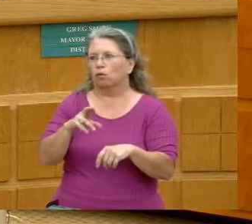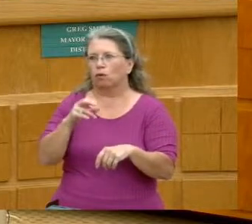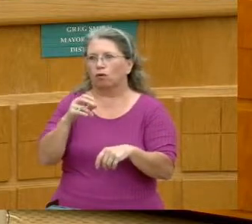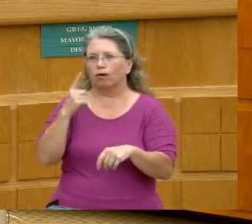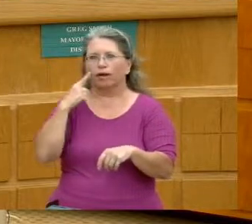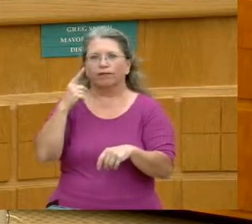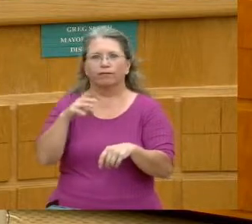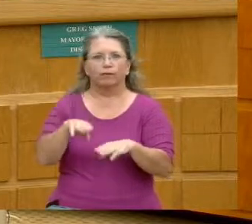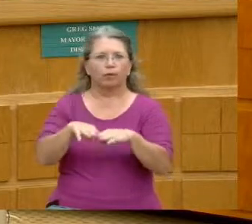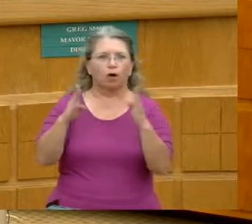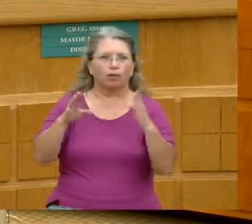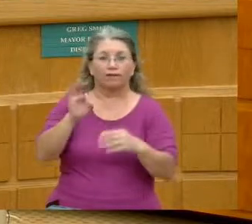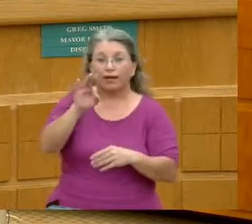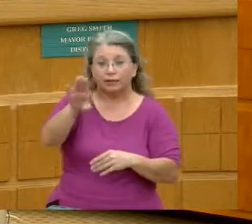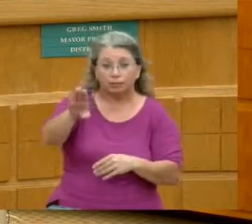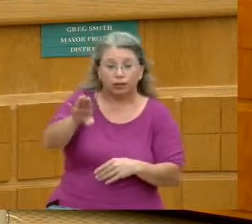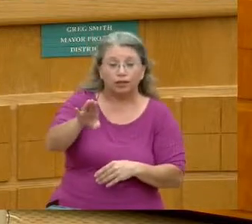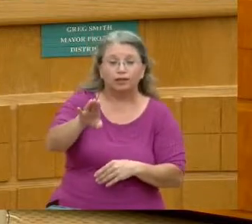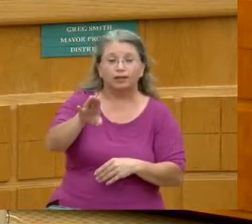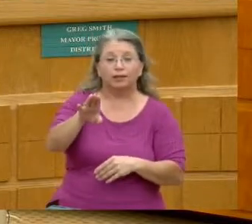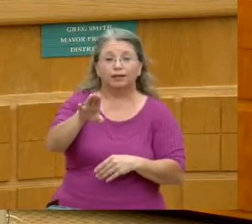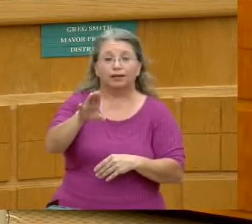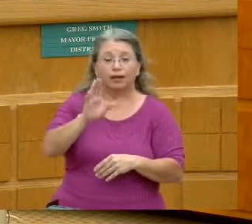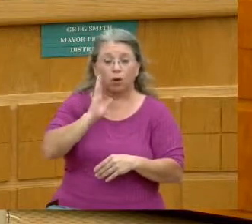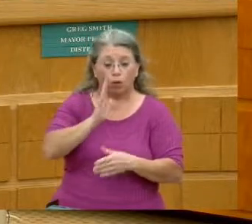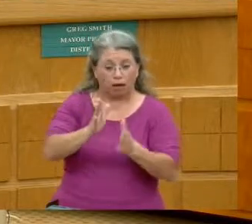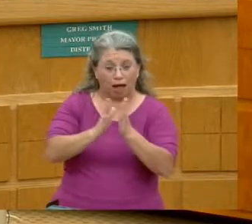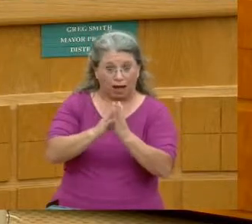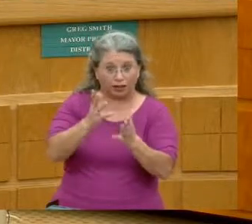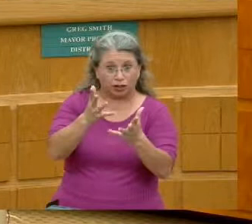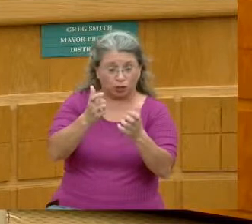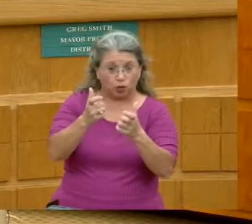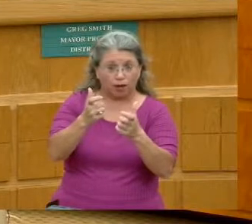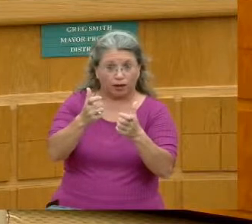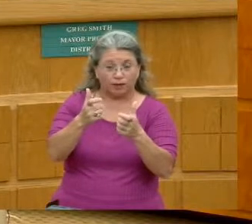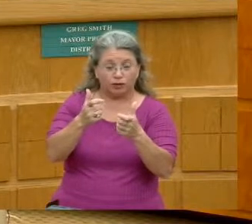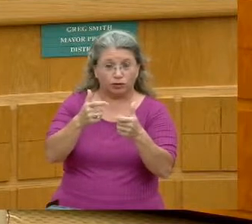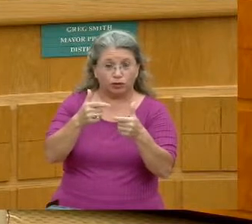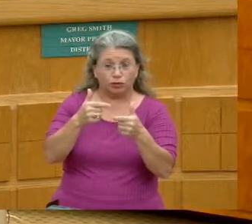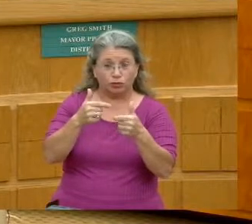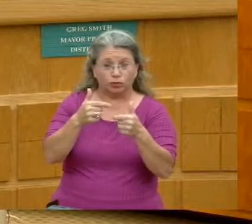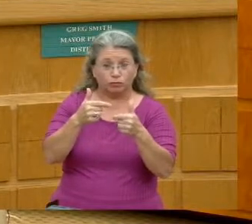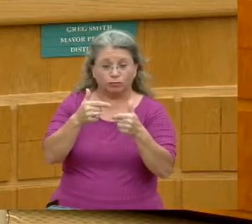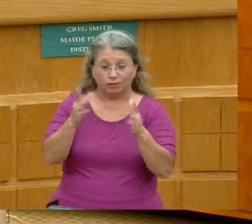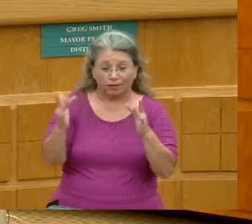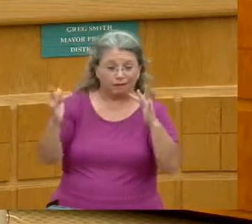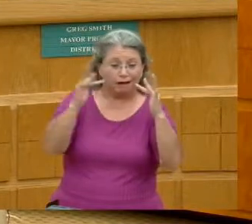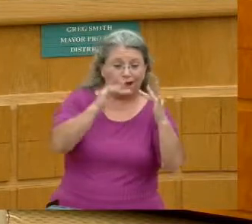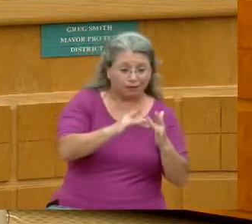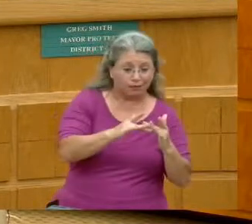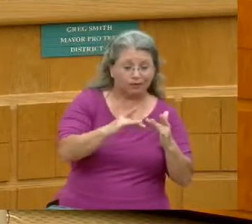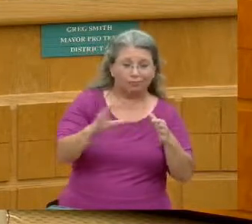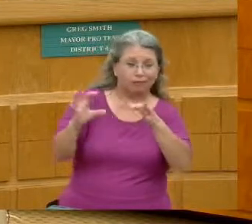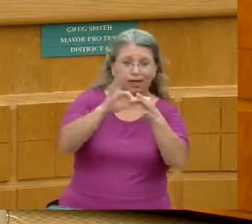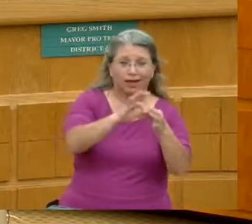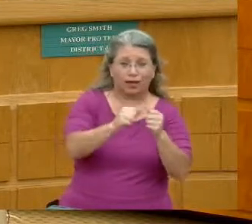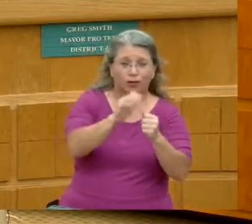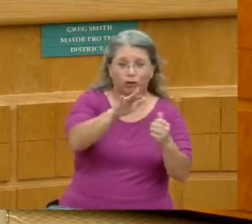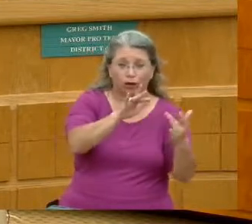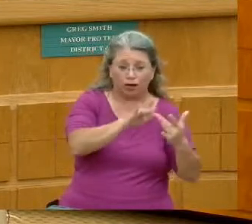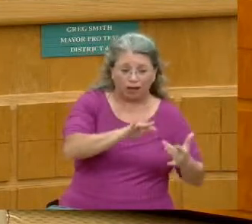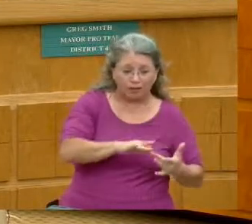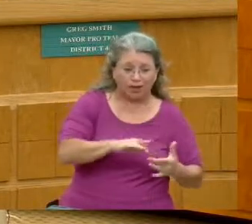when you load it, it asks you, do you want to let it connect to your GPS and your contacts and all that? And of course, you usually say